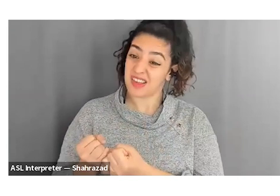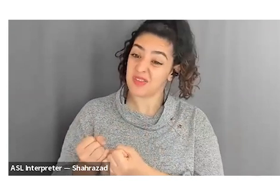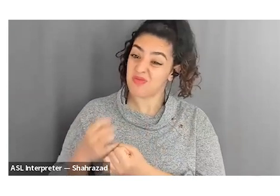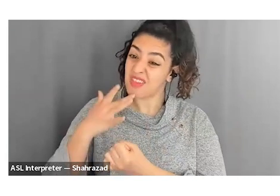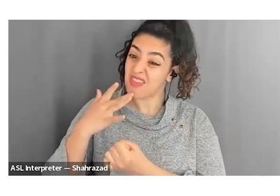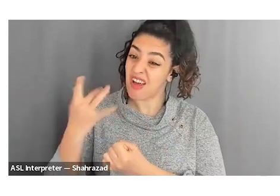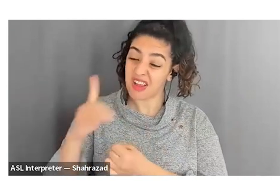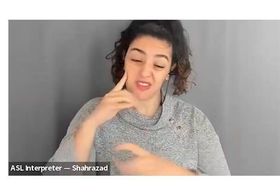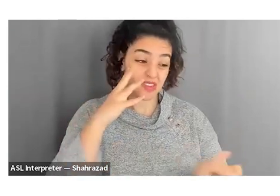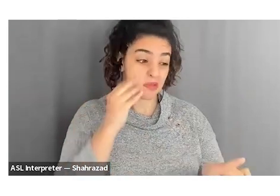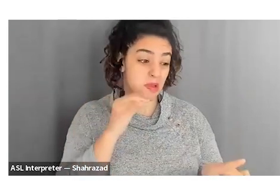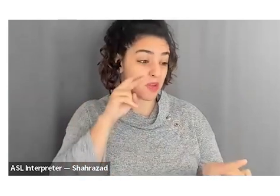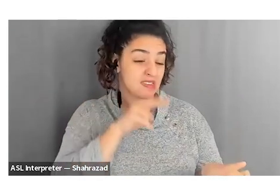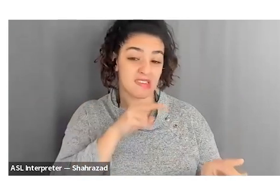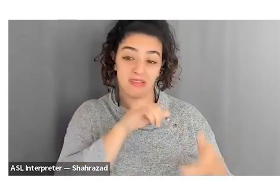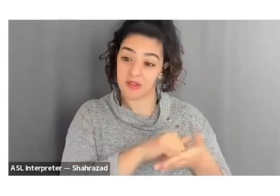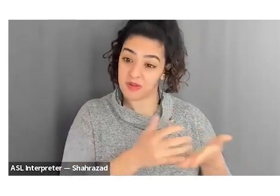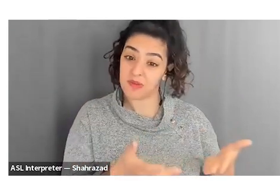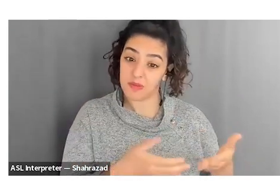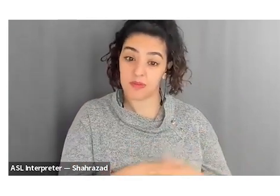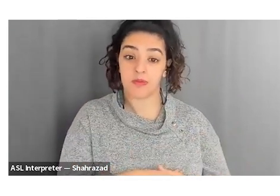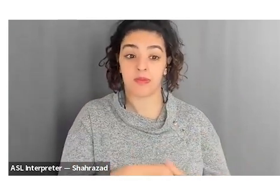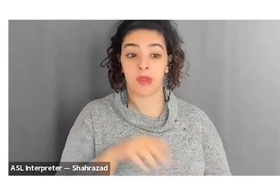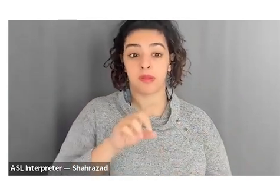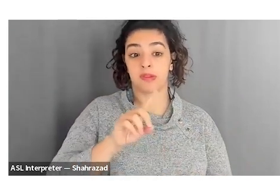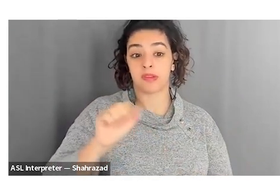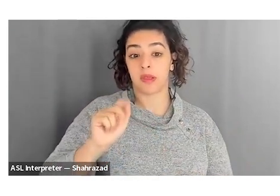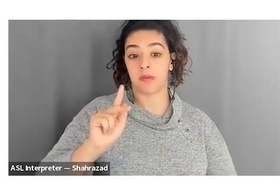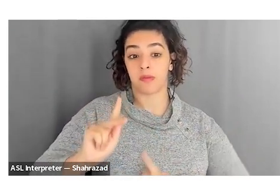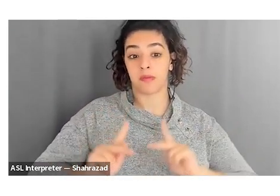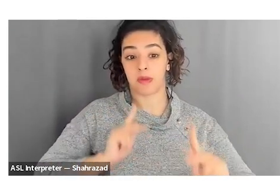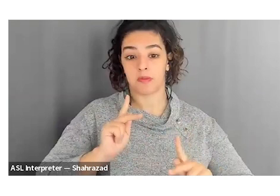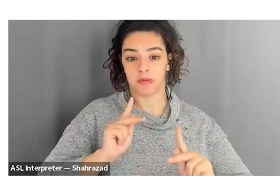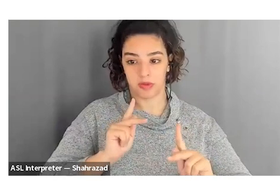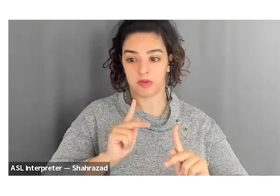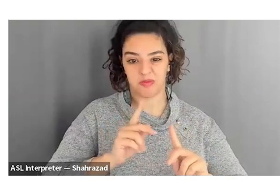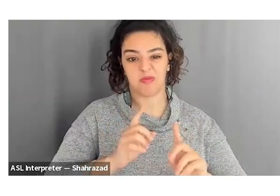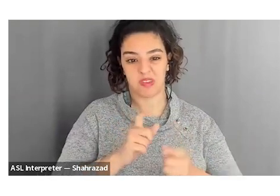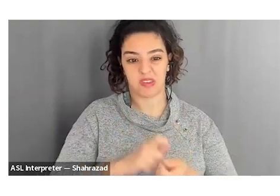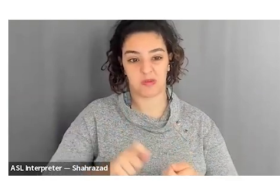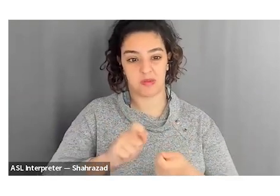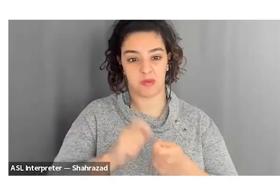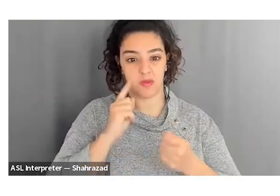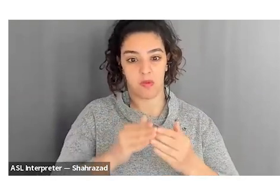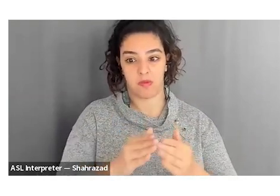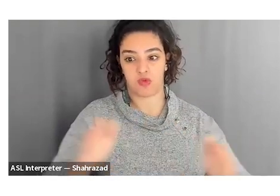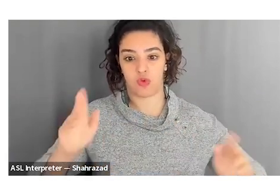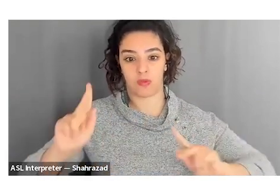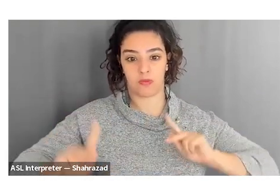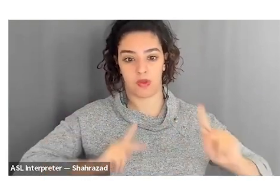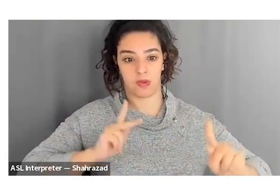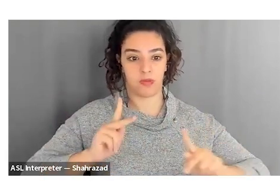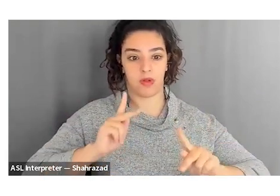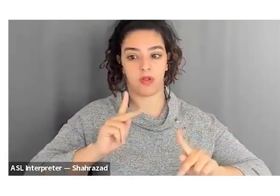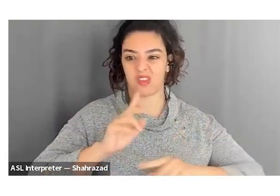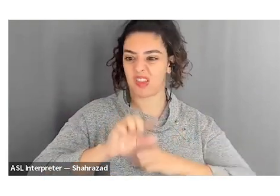And disabled people, especially those of the global majority, are radical and